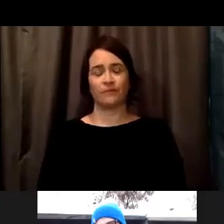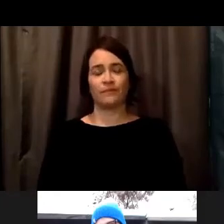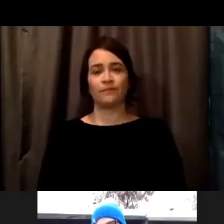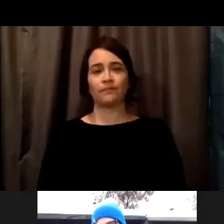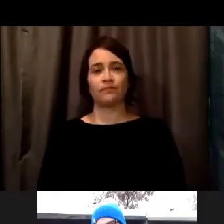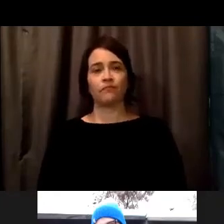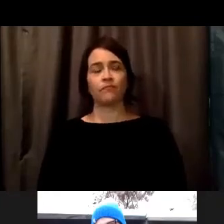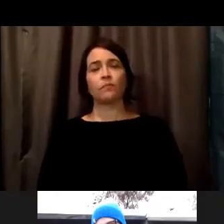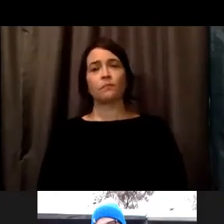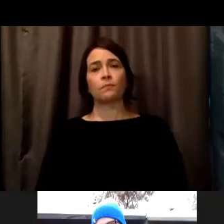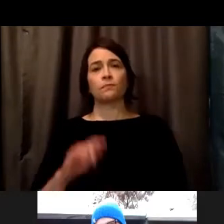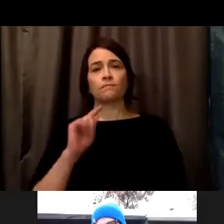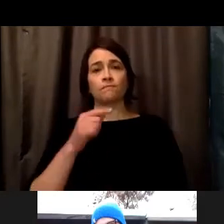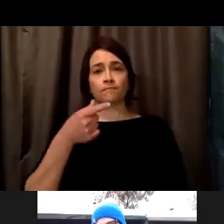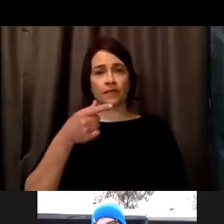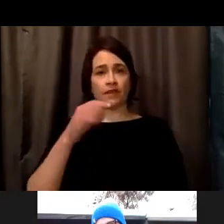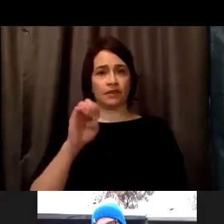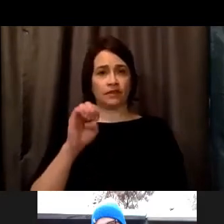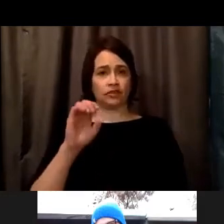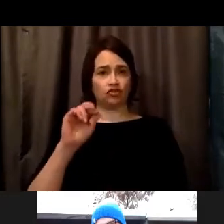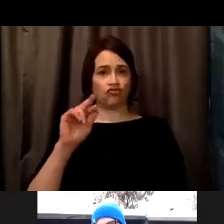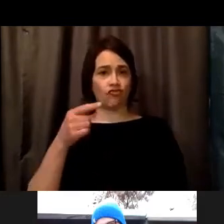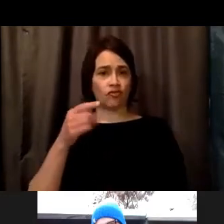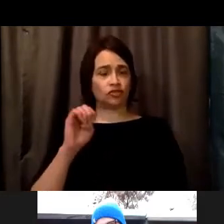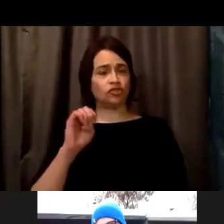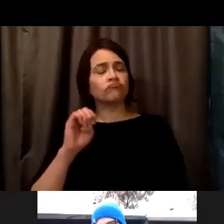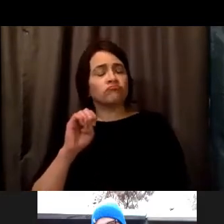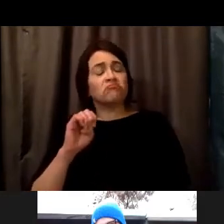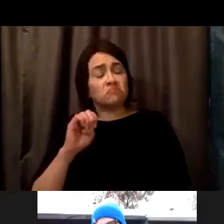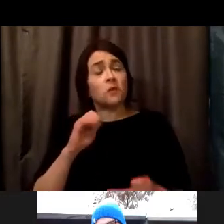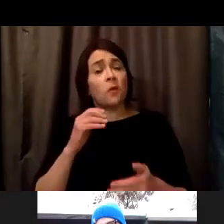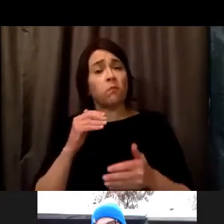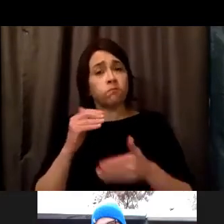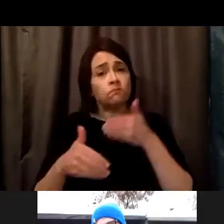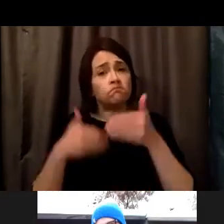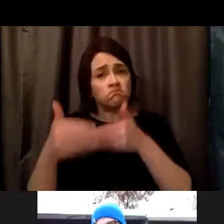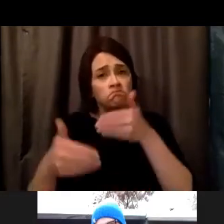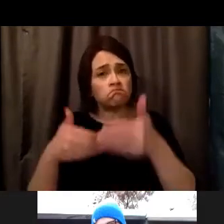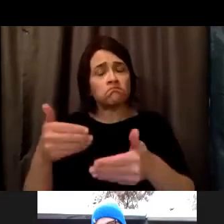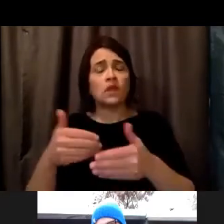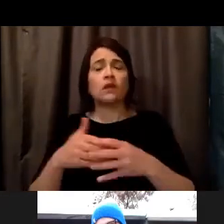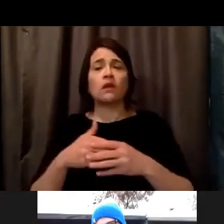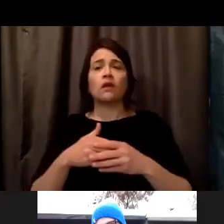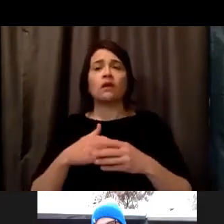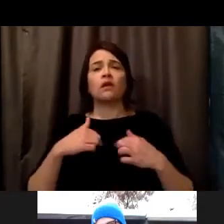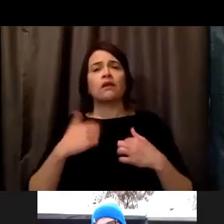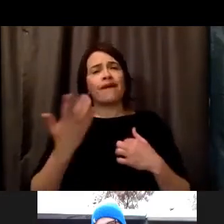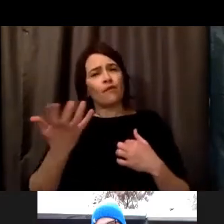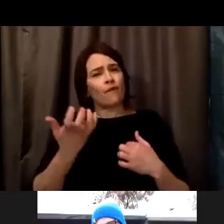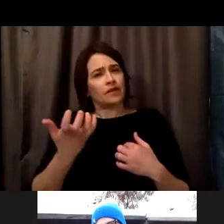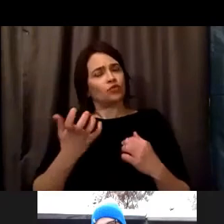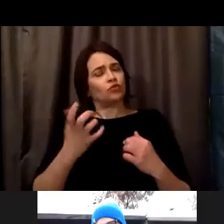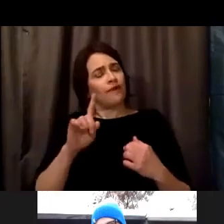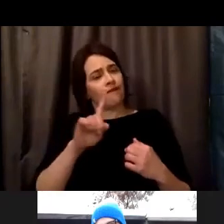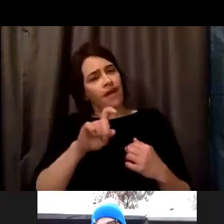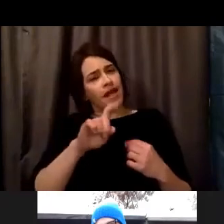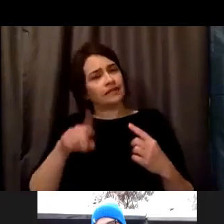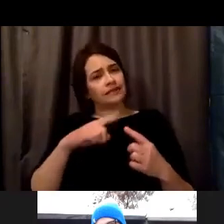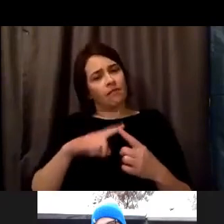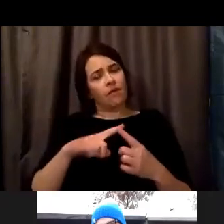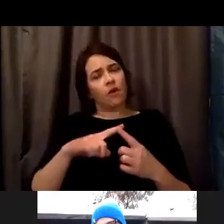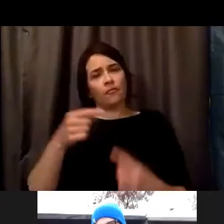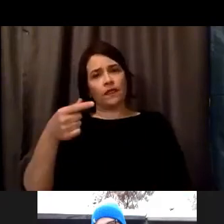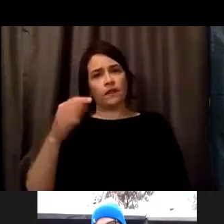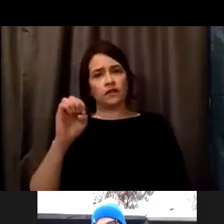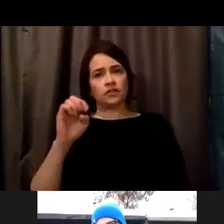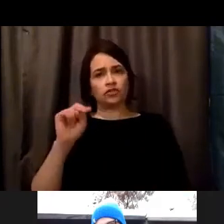Maybe moving right along, I'd ask about the role of the genocide in the Cambodian community overall,